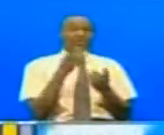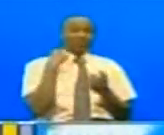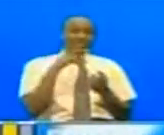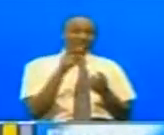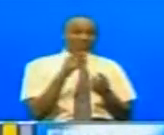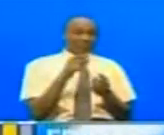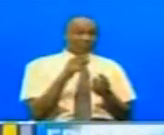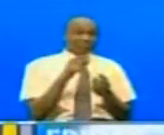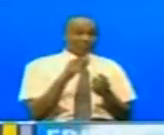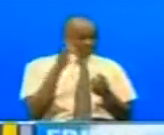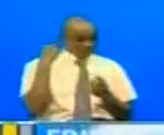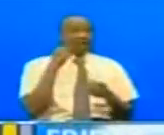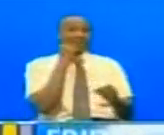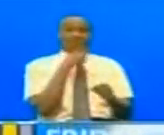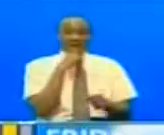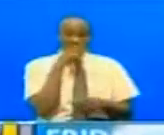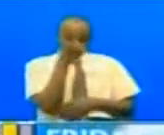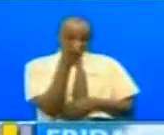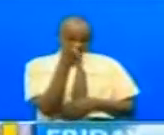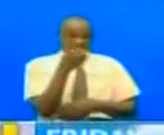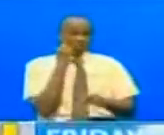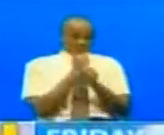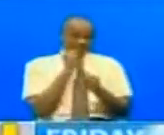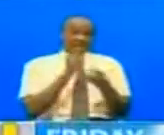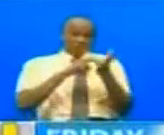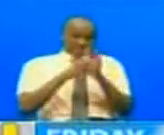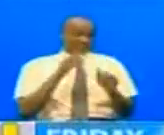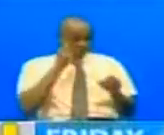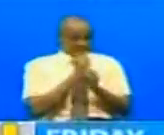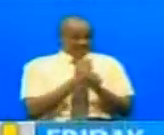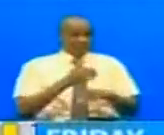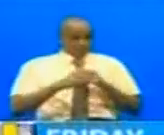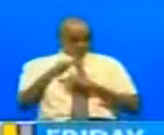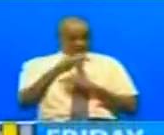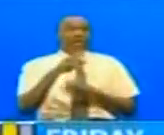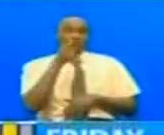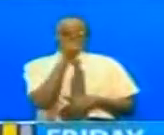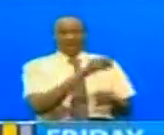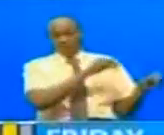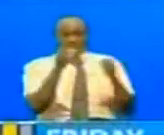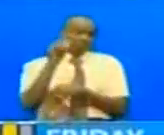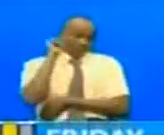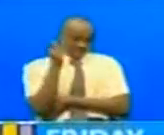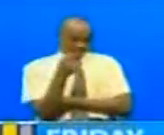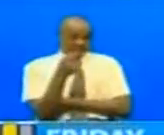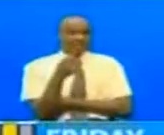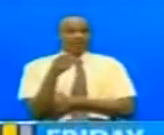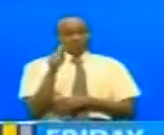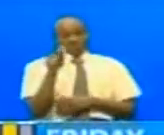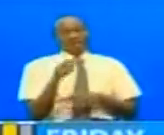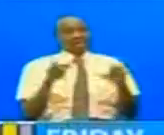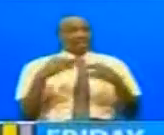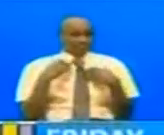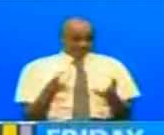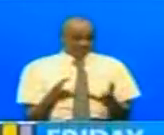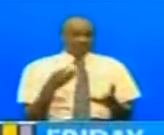They did the Marara Tungam Road. Mm-hmm. So we came to Kenya, and that is how we found ourselves as squatters. Because now,